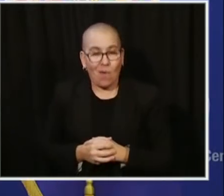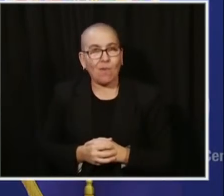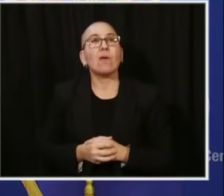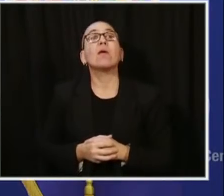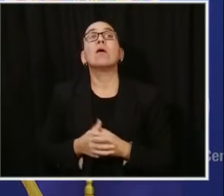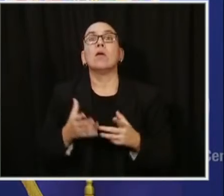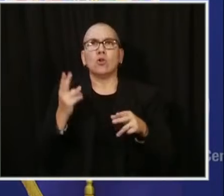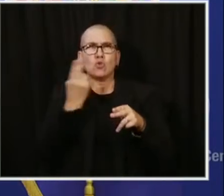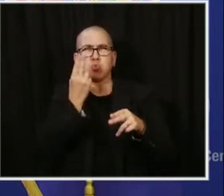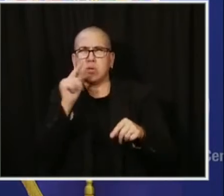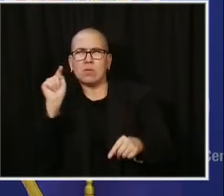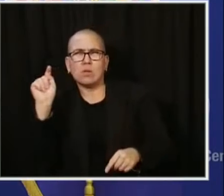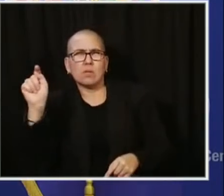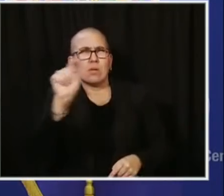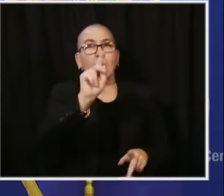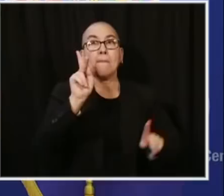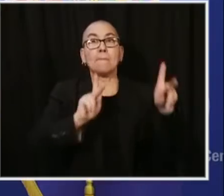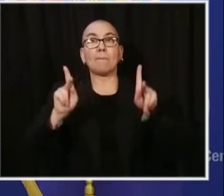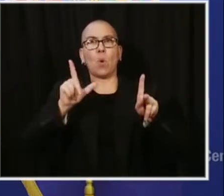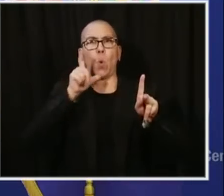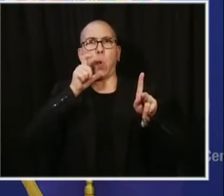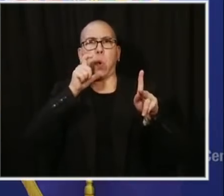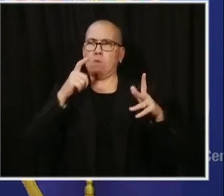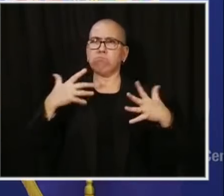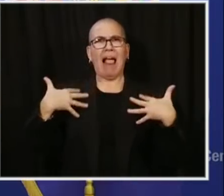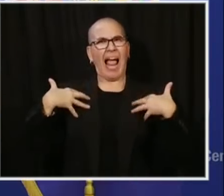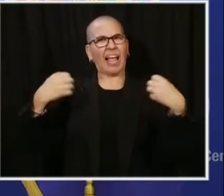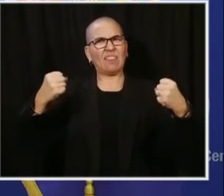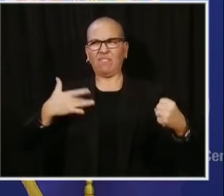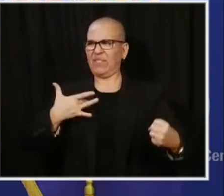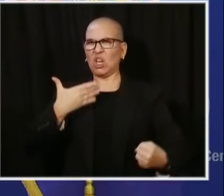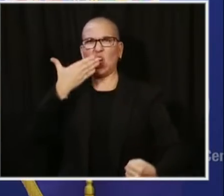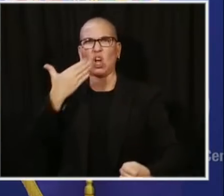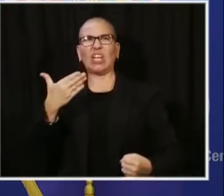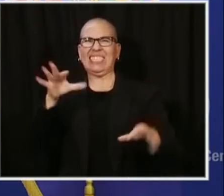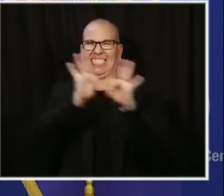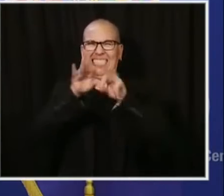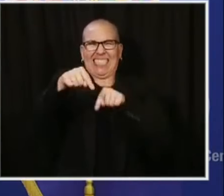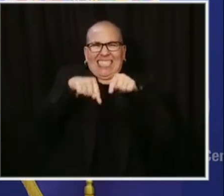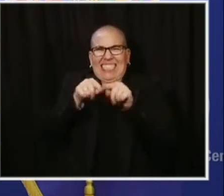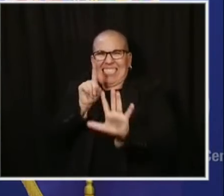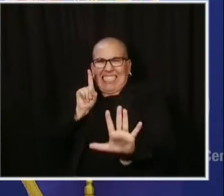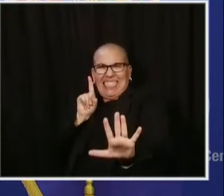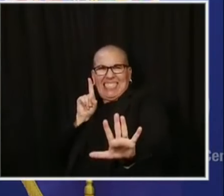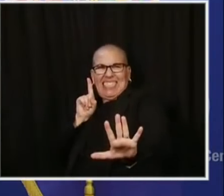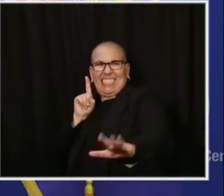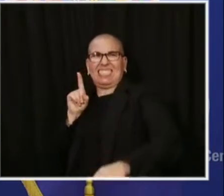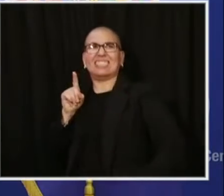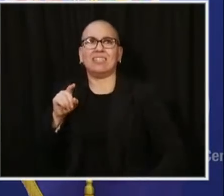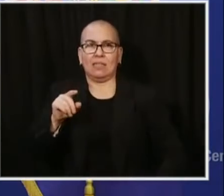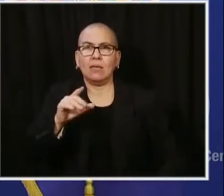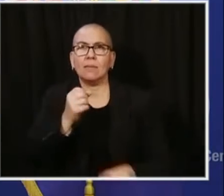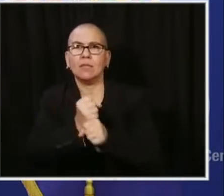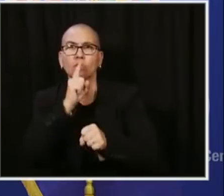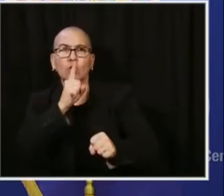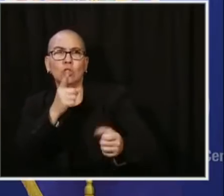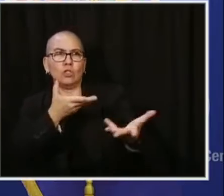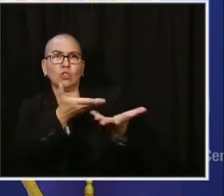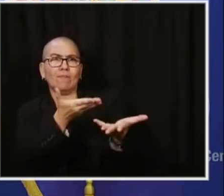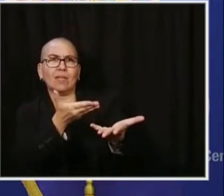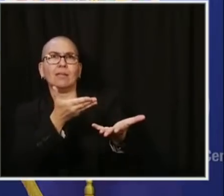community spread of coronavirus. It will decrease the number of COVID-19 patients who need our services and decrease the number of our staff who need to be